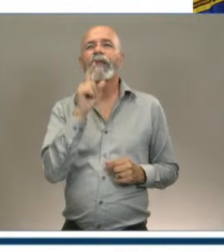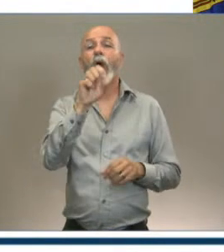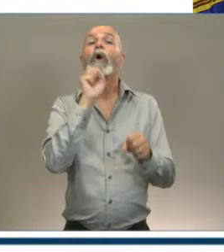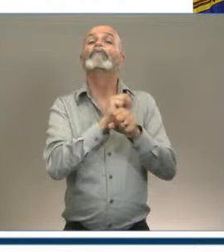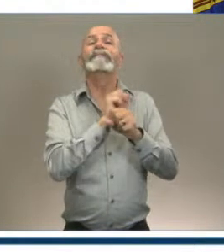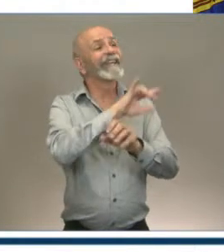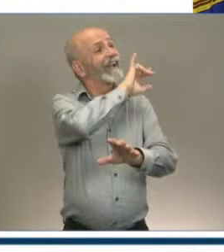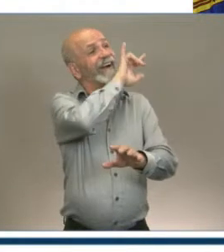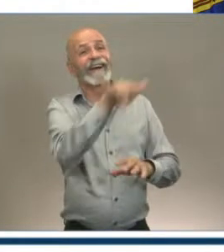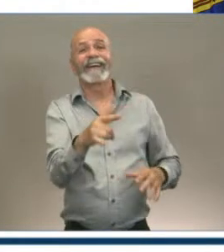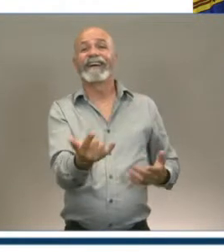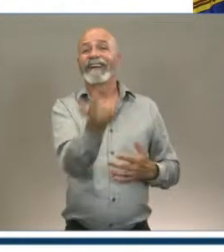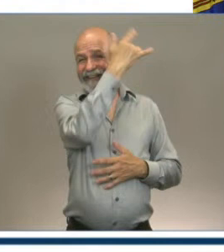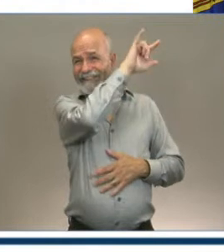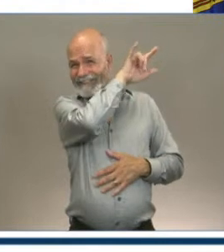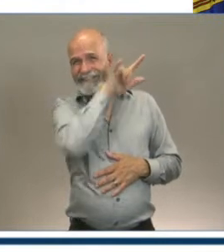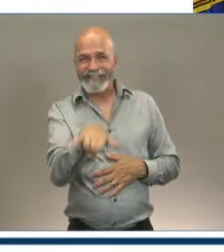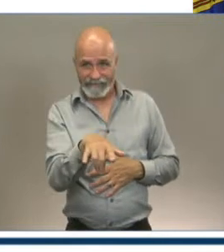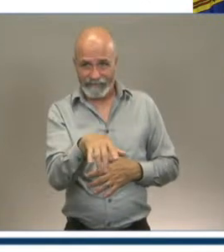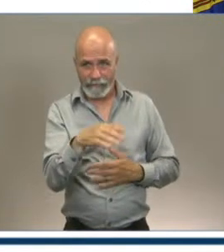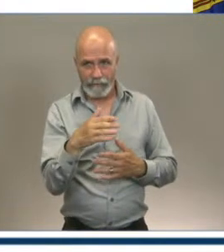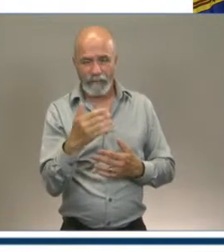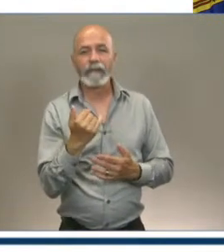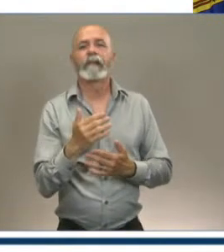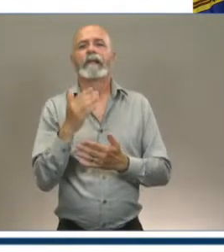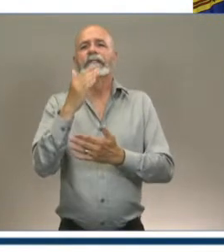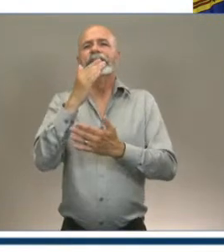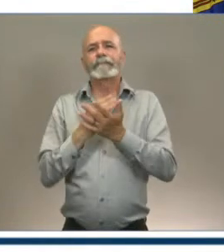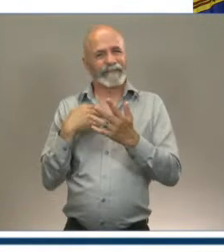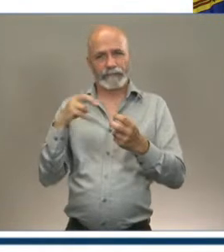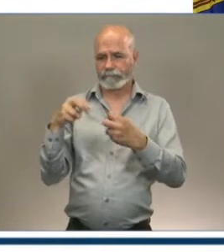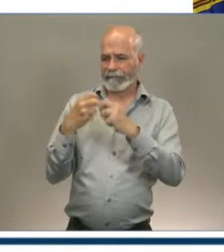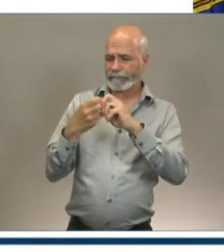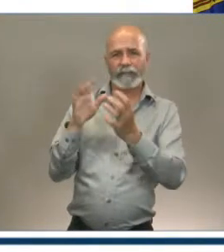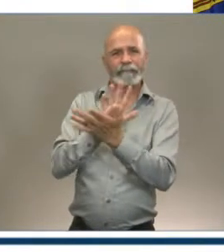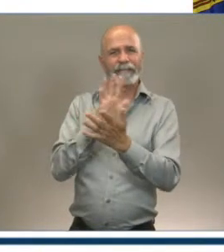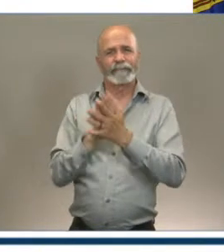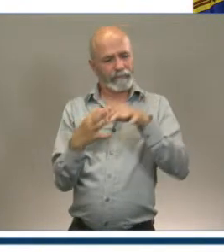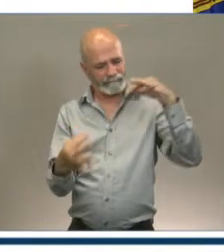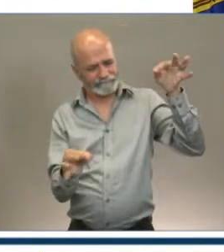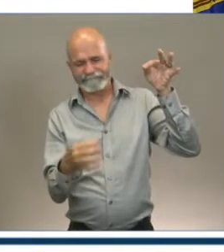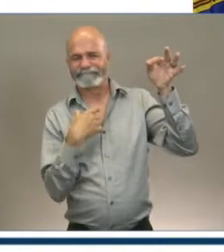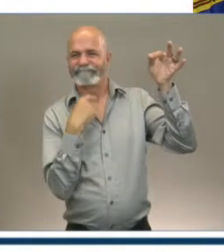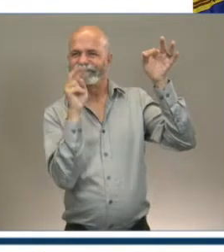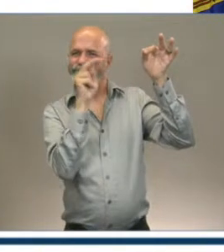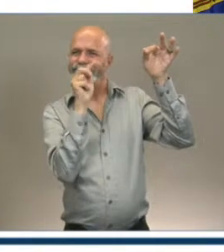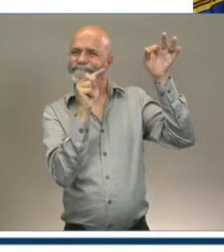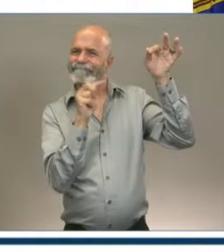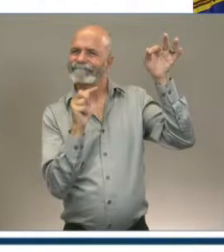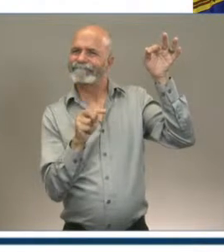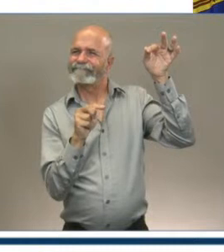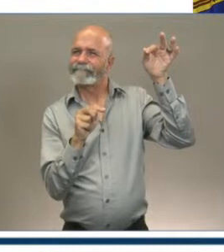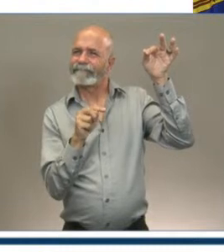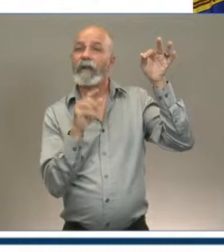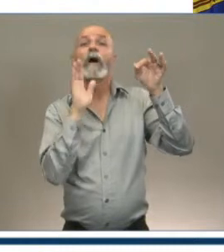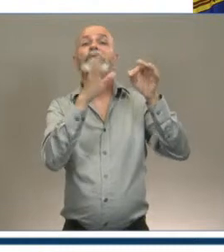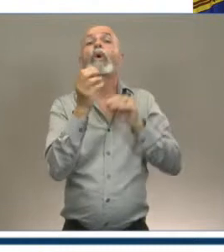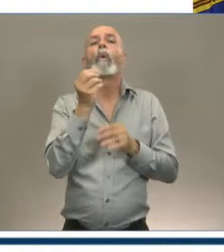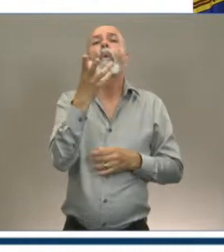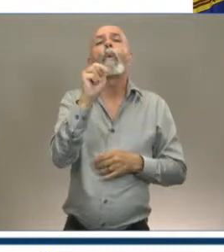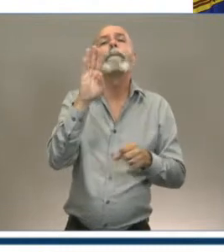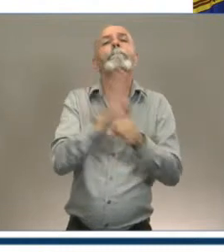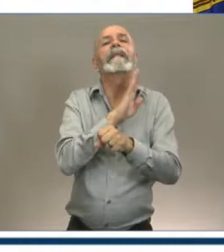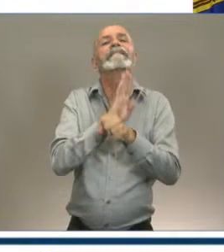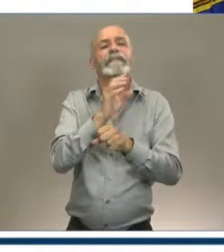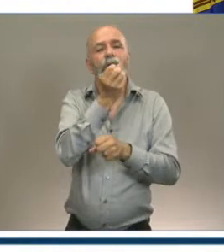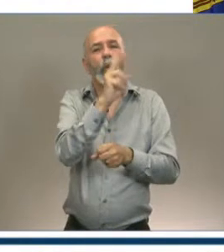hearing lots of issues with the documentation. Some rotational workers run their own company, for example, and there's no one else who